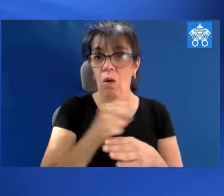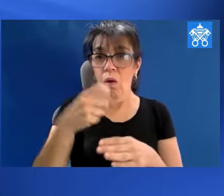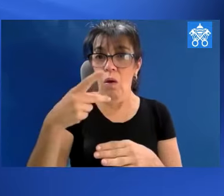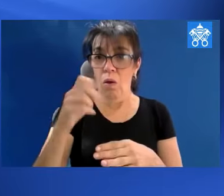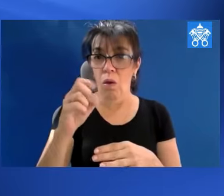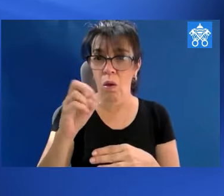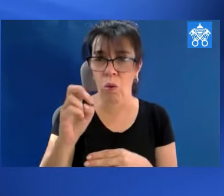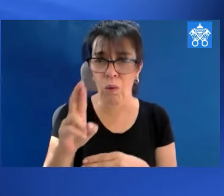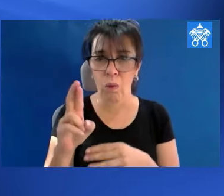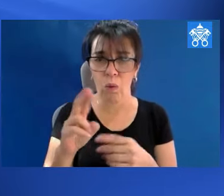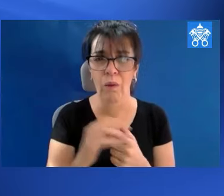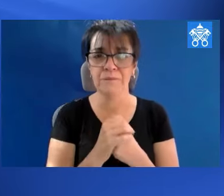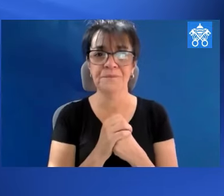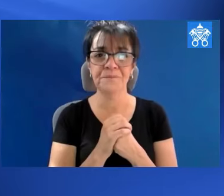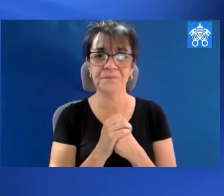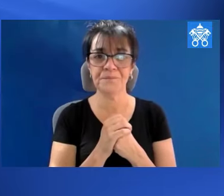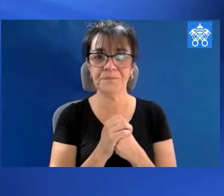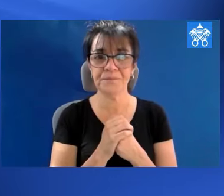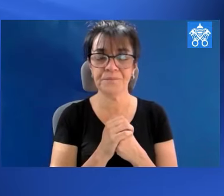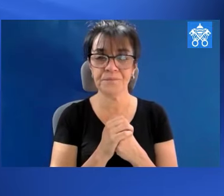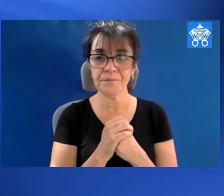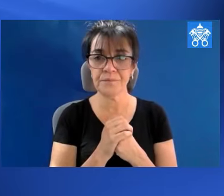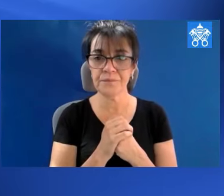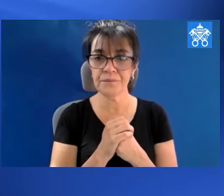of St. Peter.